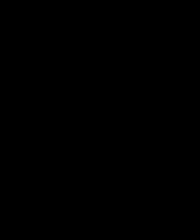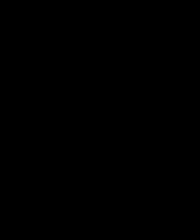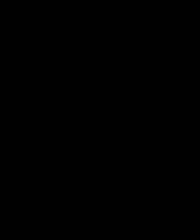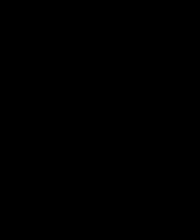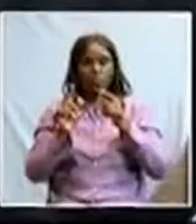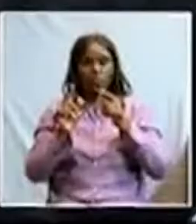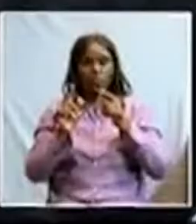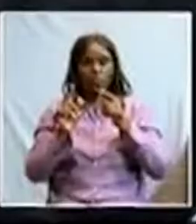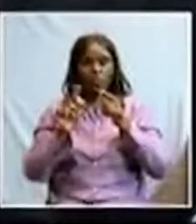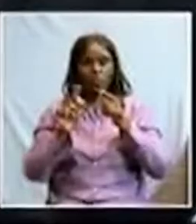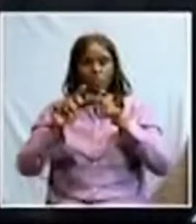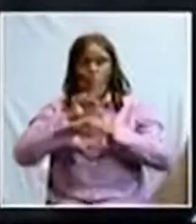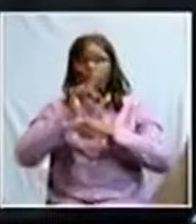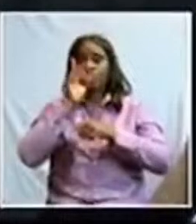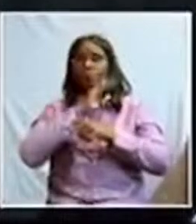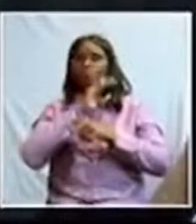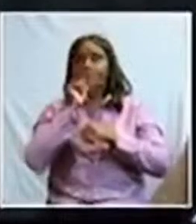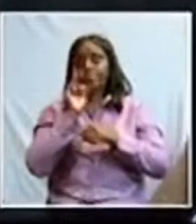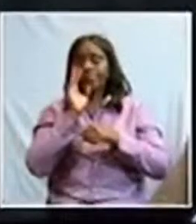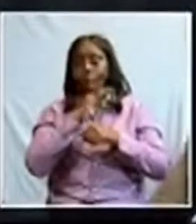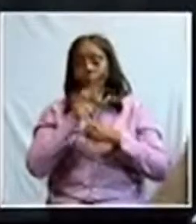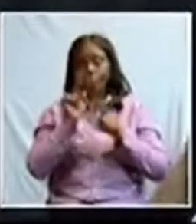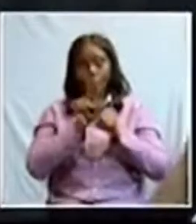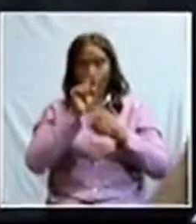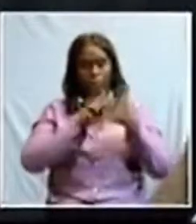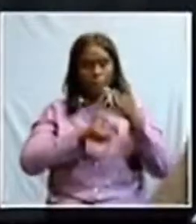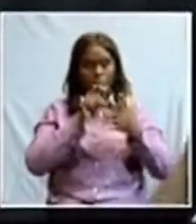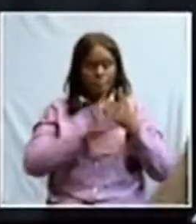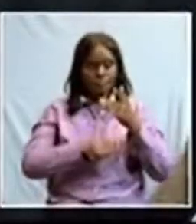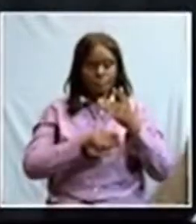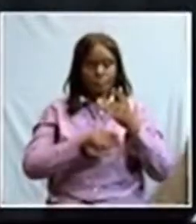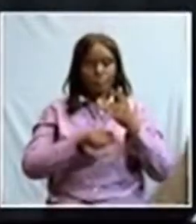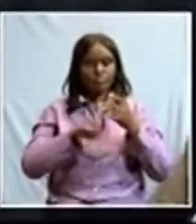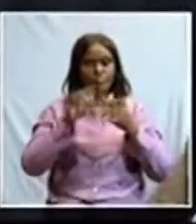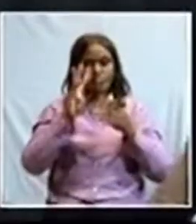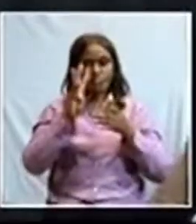is at today, and the price was